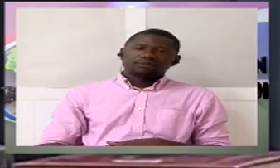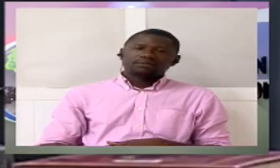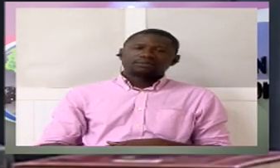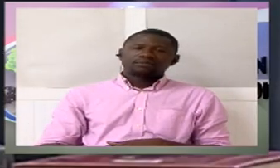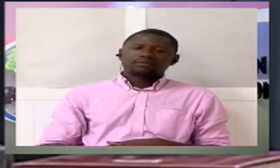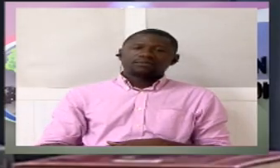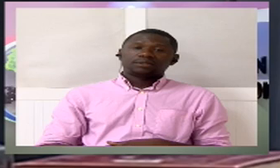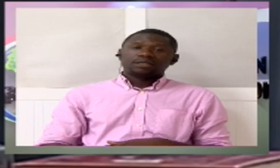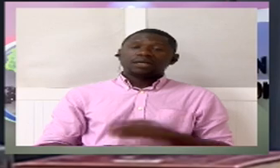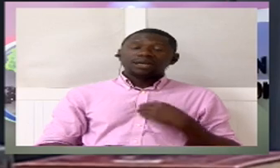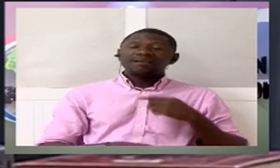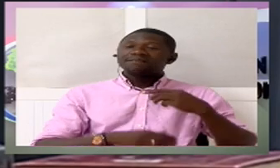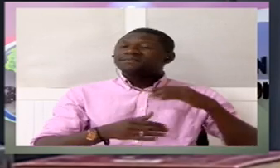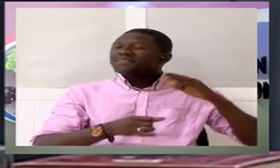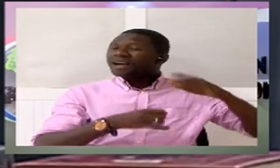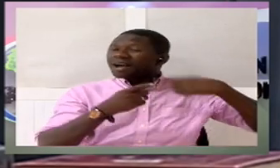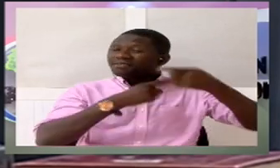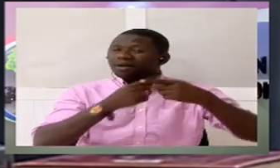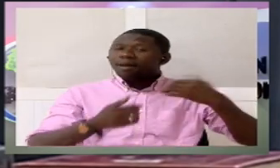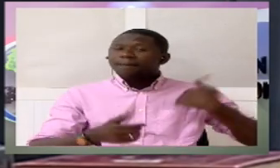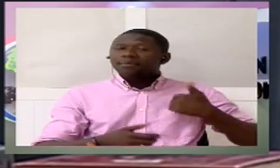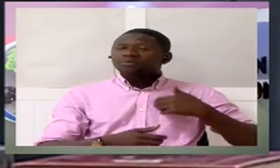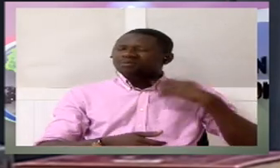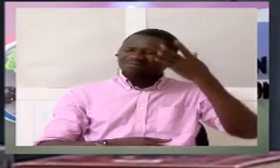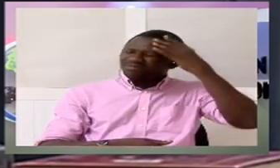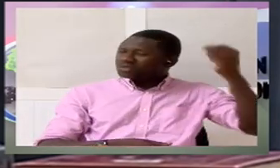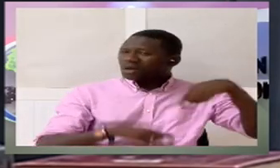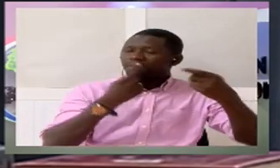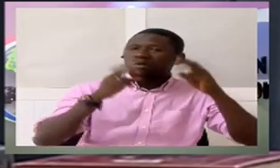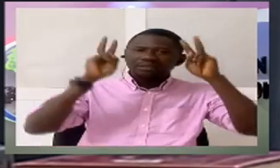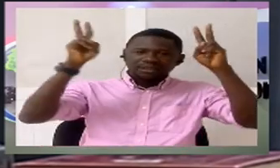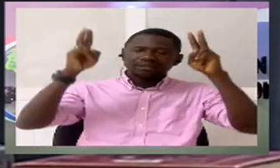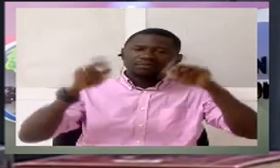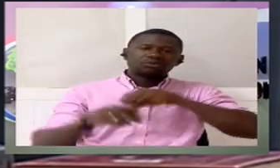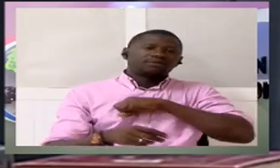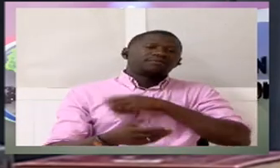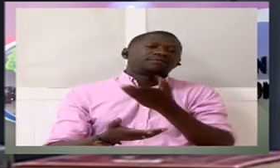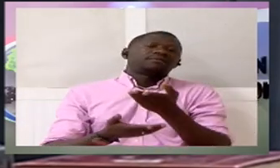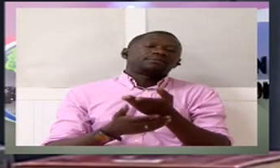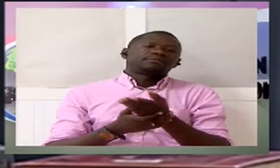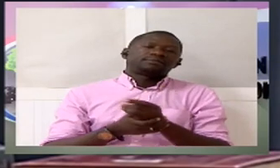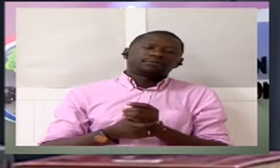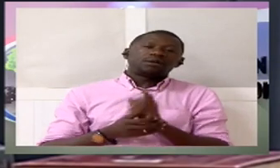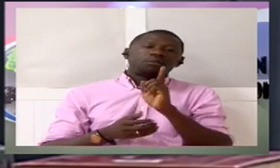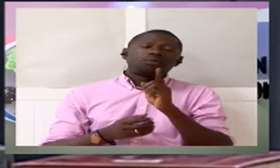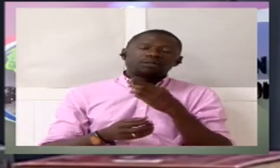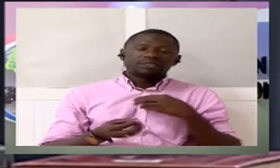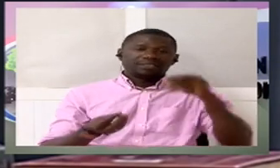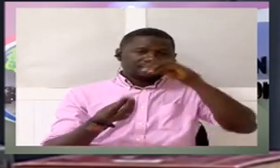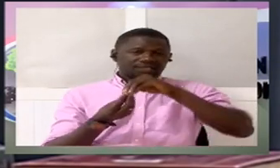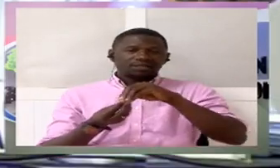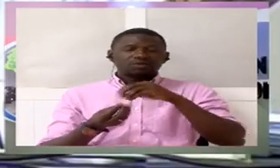la kuara. In the end, people almost forgot about the president himself. But in addition, let's try to just